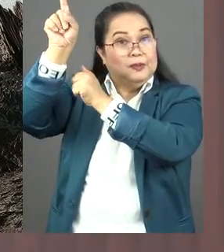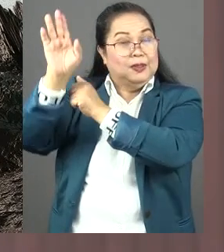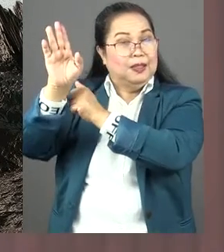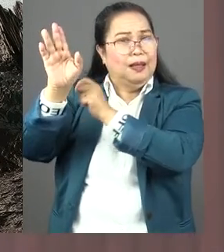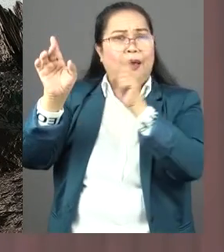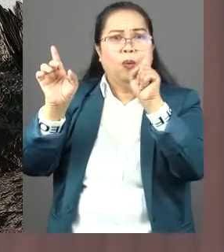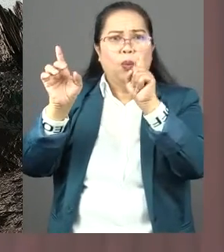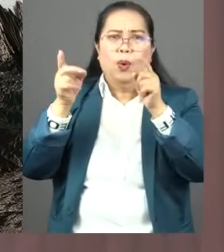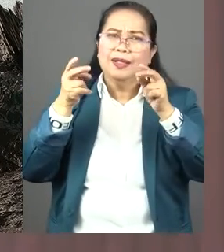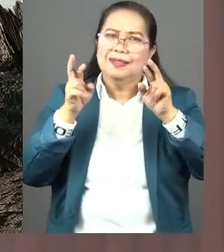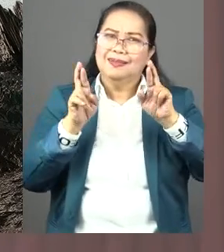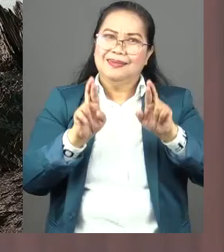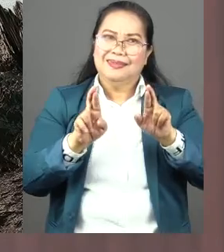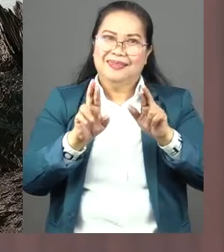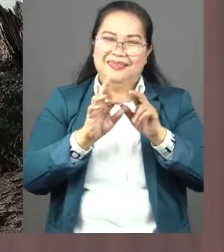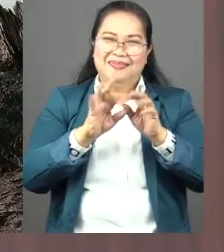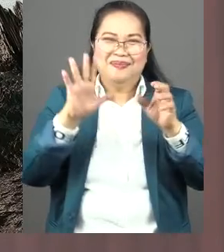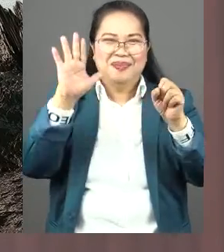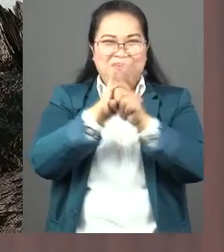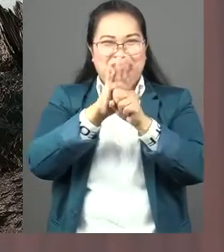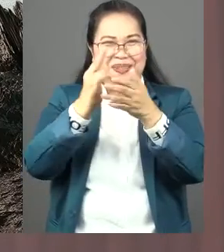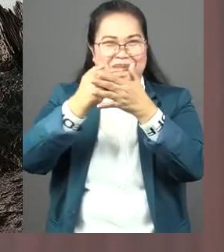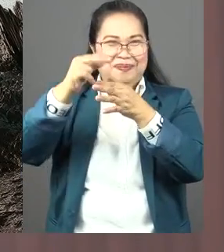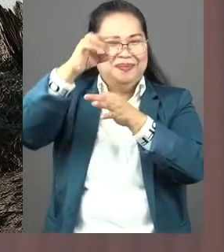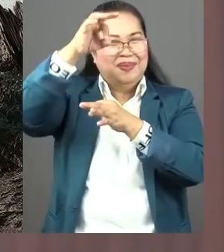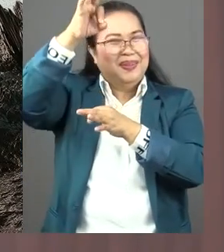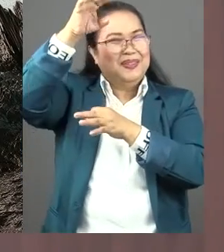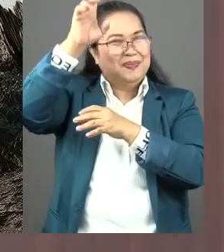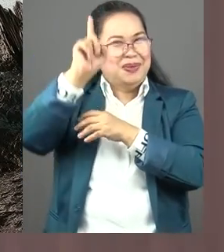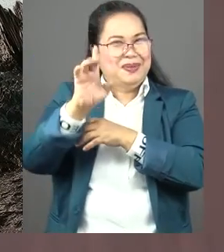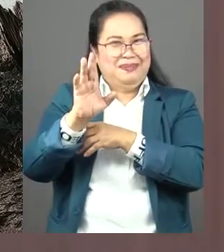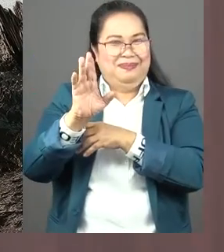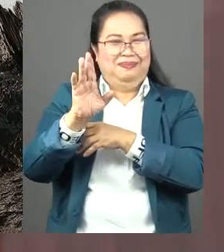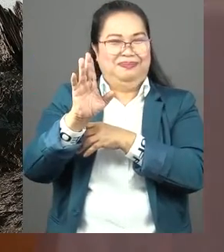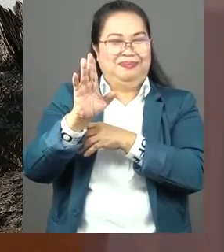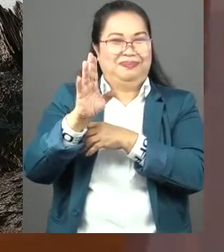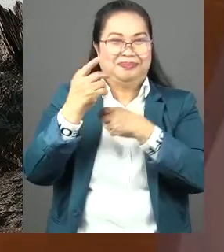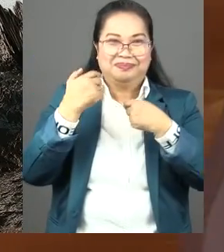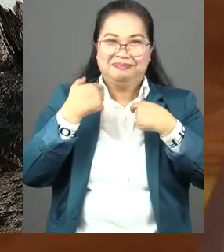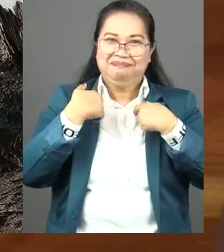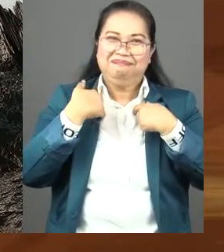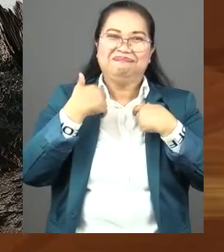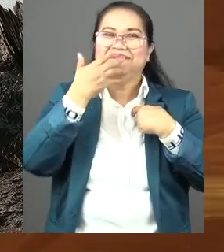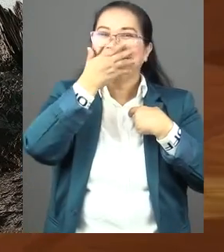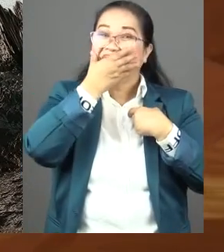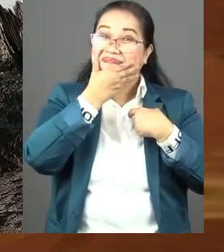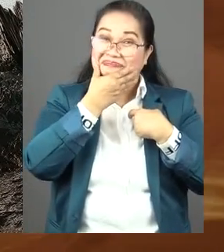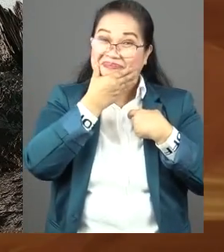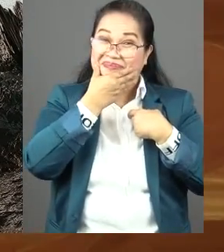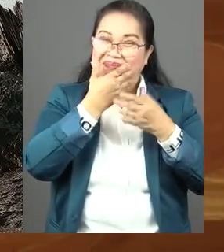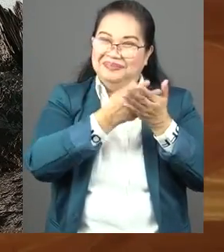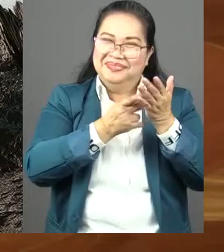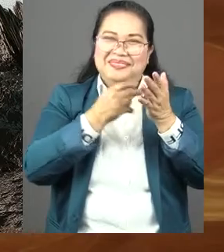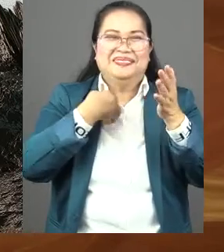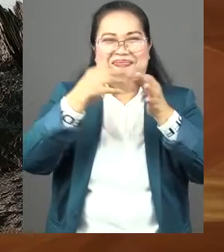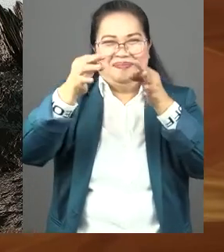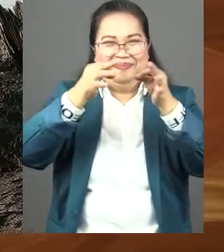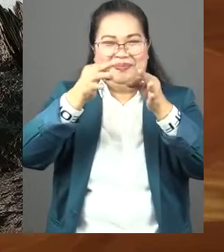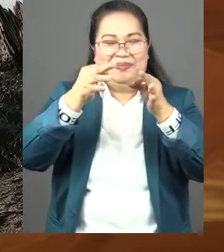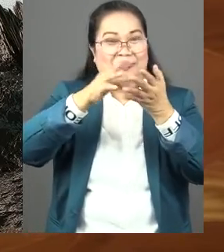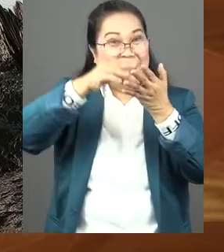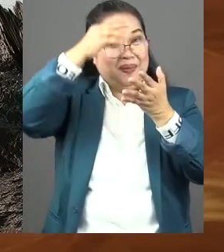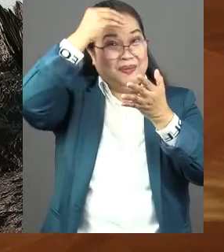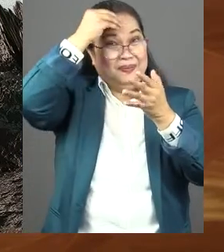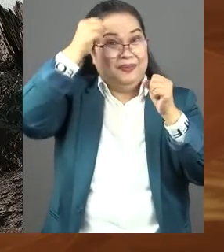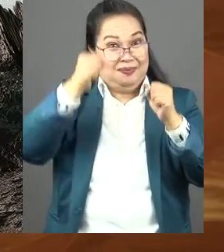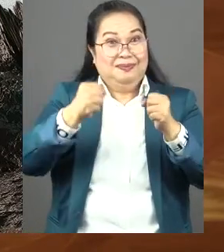the consequences of being filled with God's Spirit? Now, here's the nice part. We just learned that we can